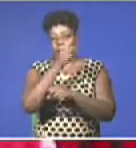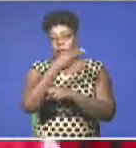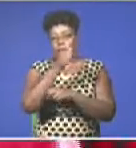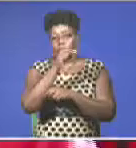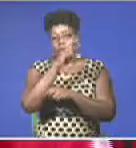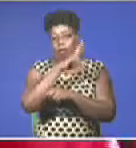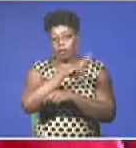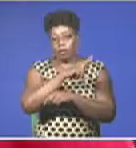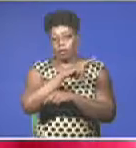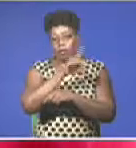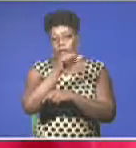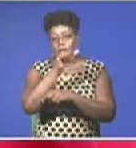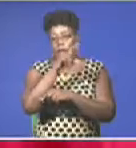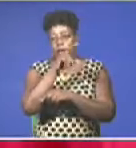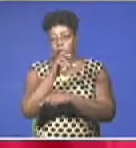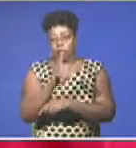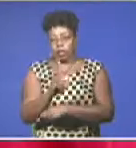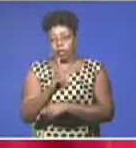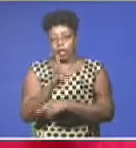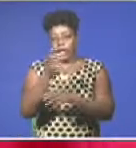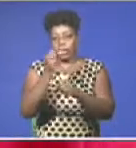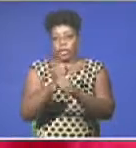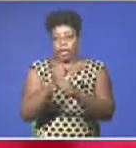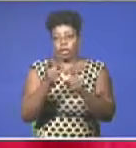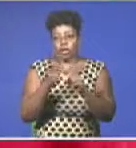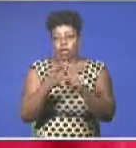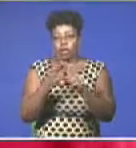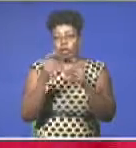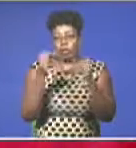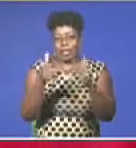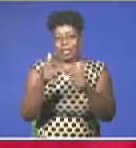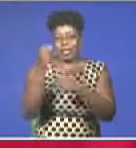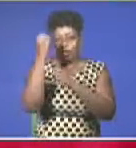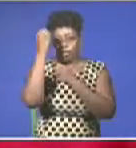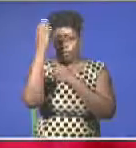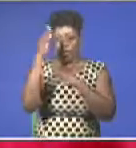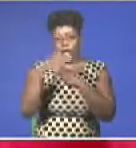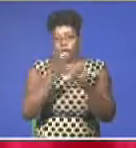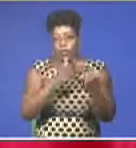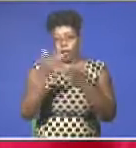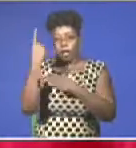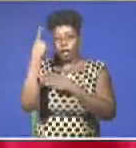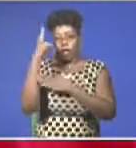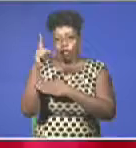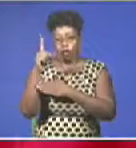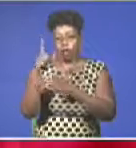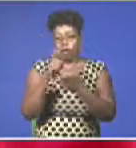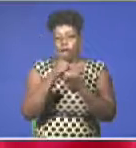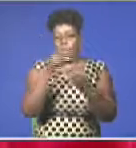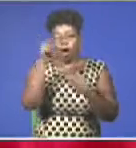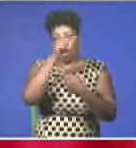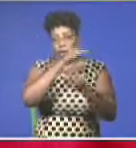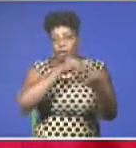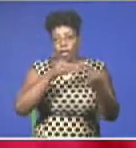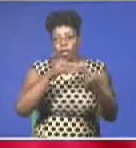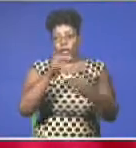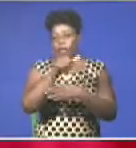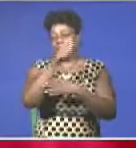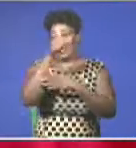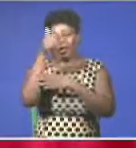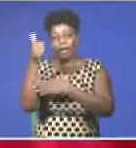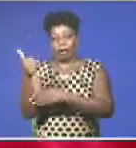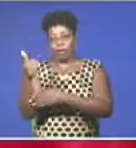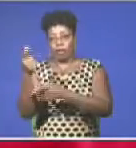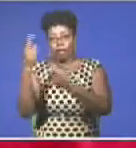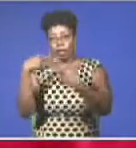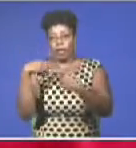about, it gives you instant access to needed information and tips about how to prepare for a disaster, a hurricane, or whatever type of disaster that